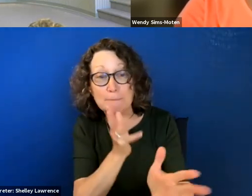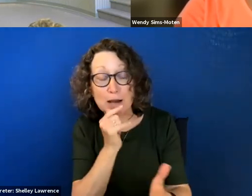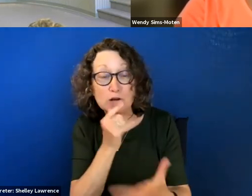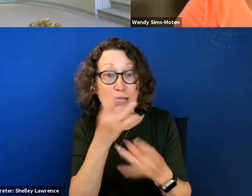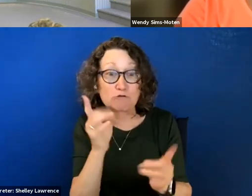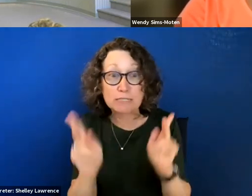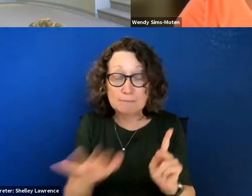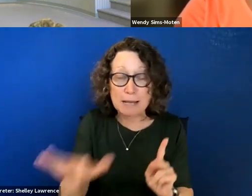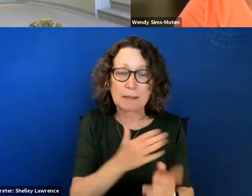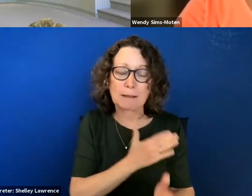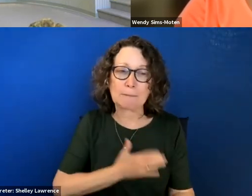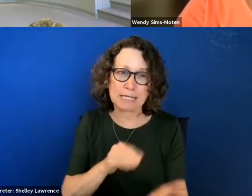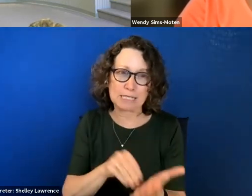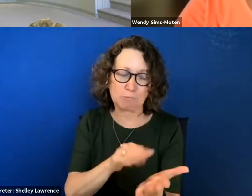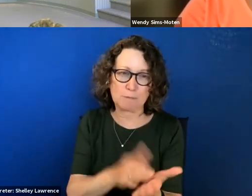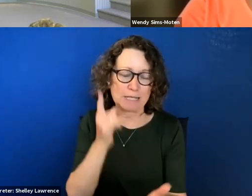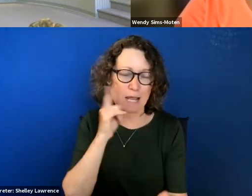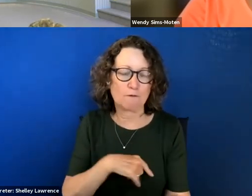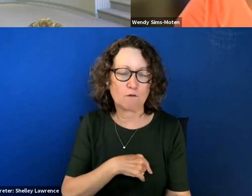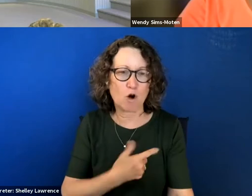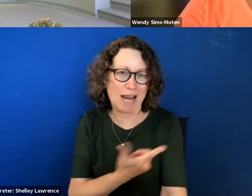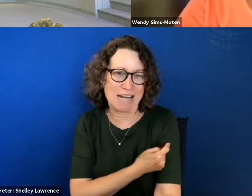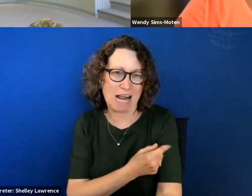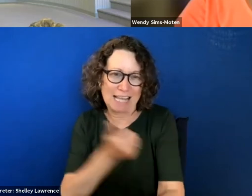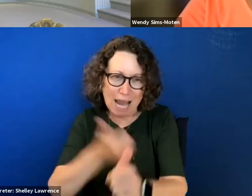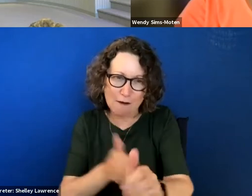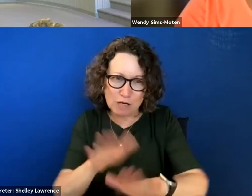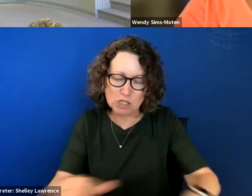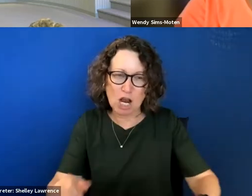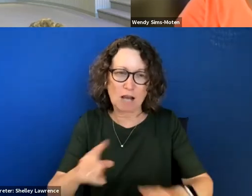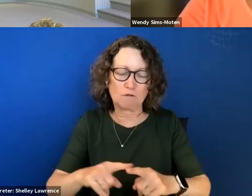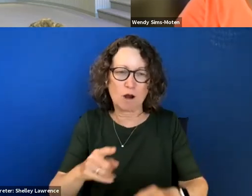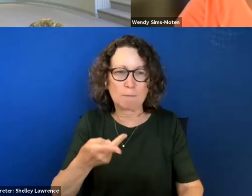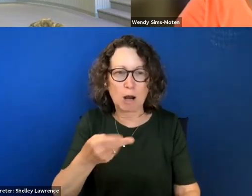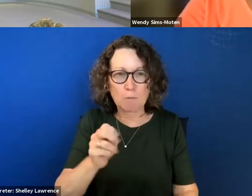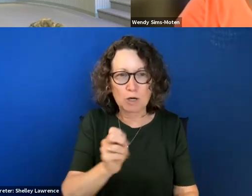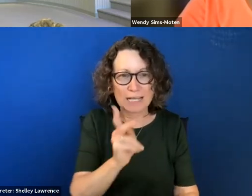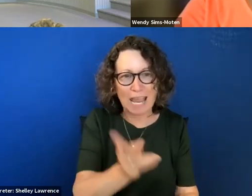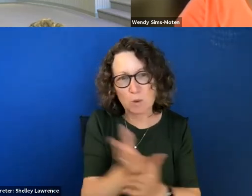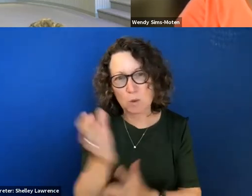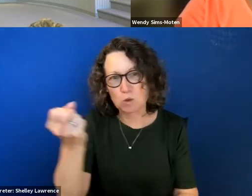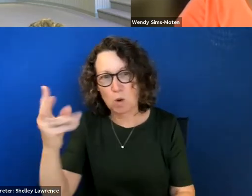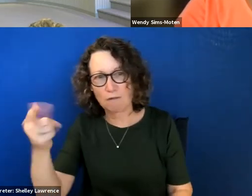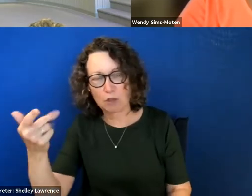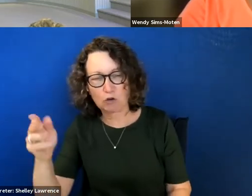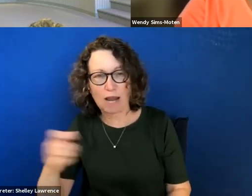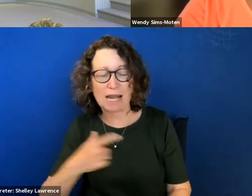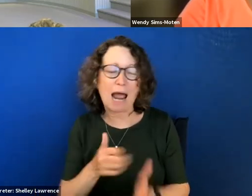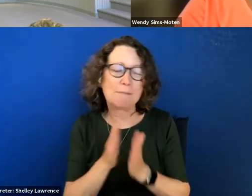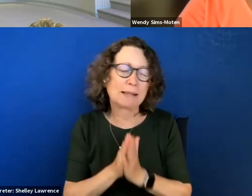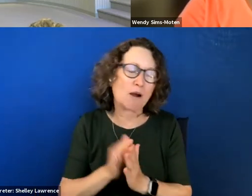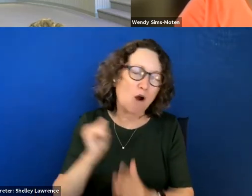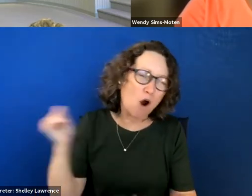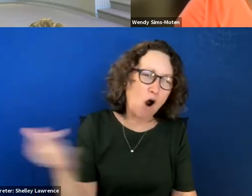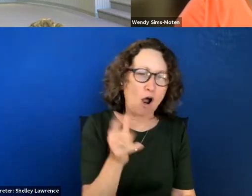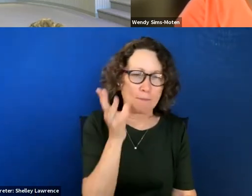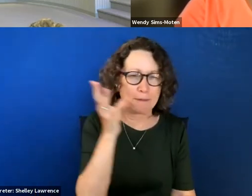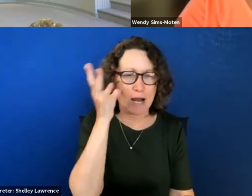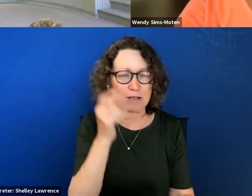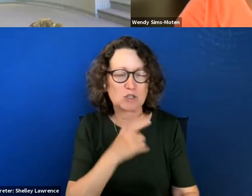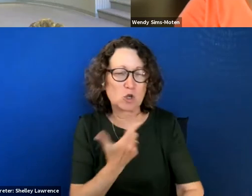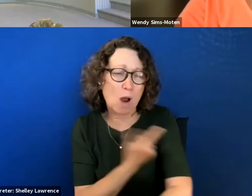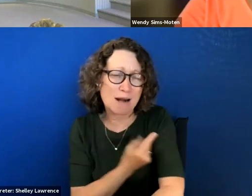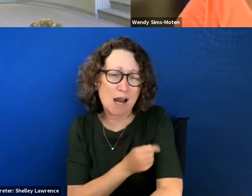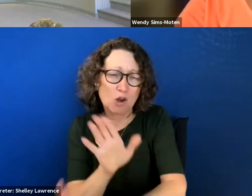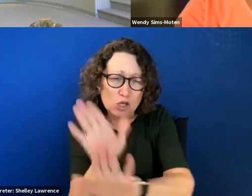citizens, please put me down for inoculating every child from pre-K to 12th grade. I implore all parents to